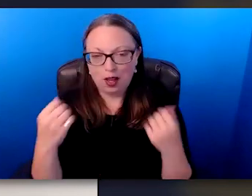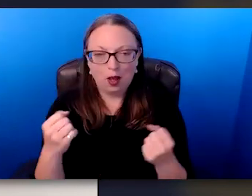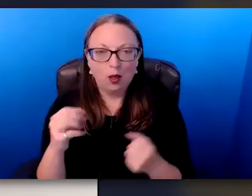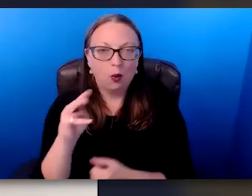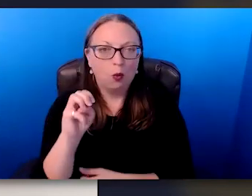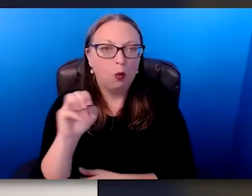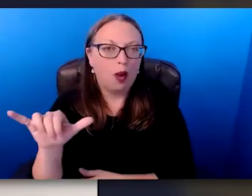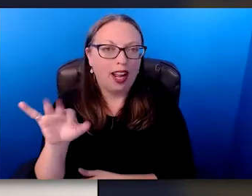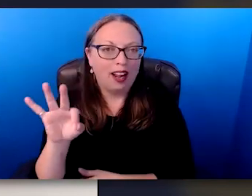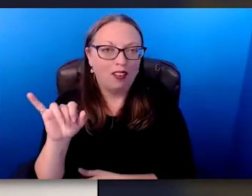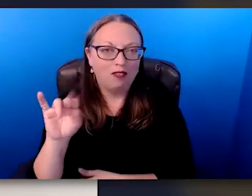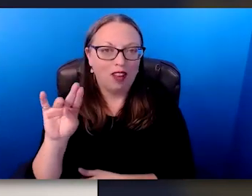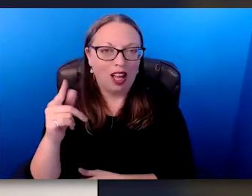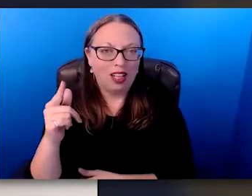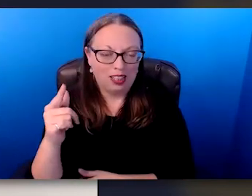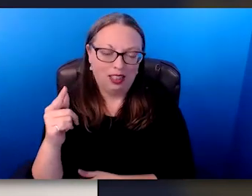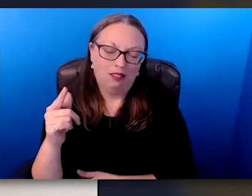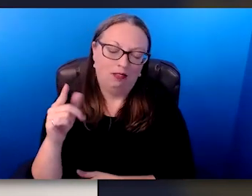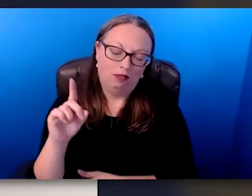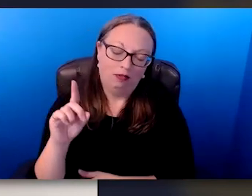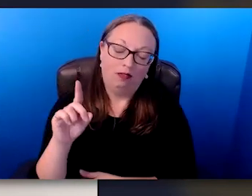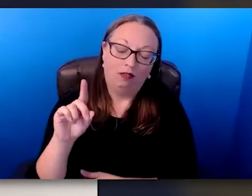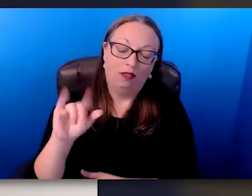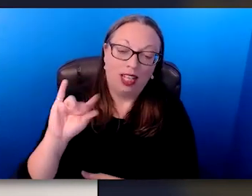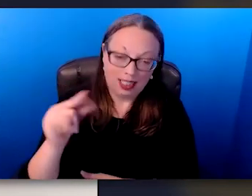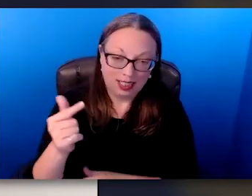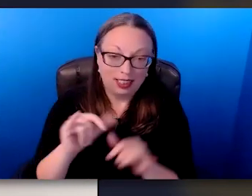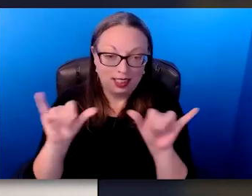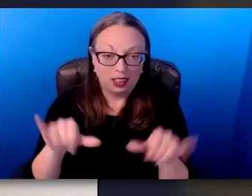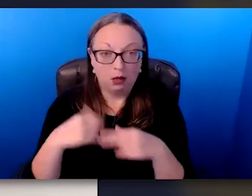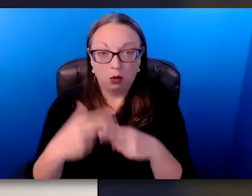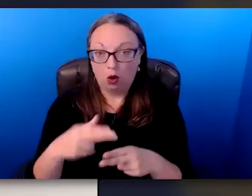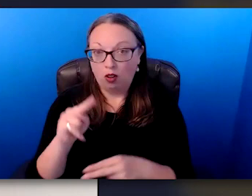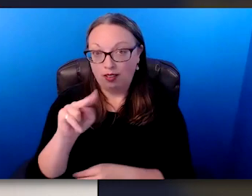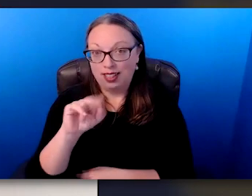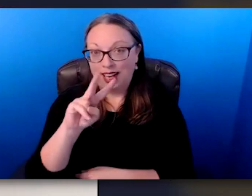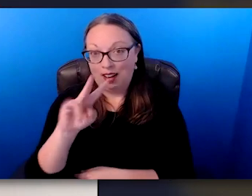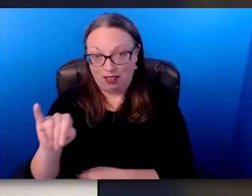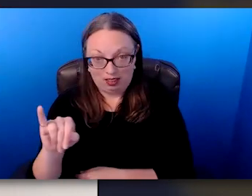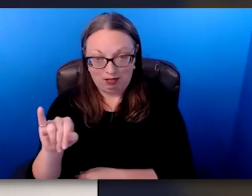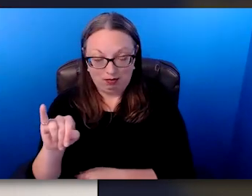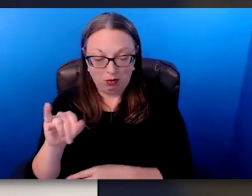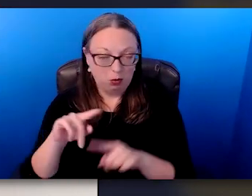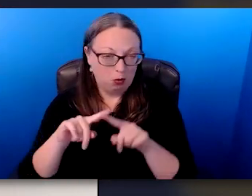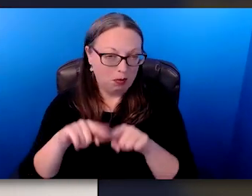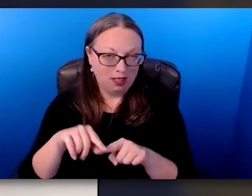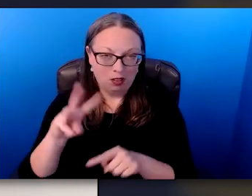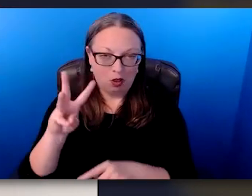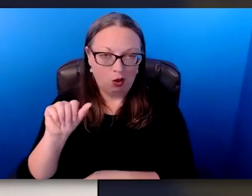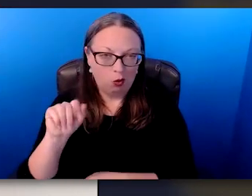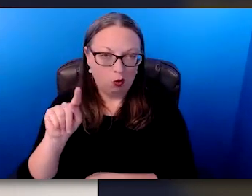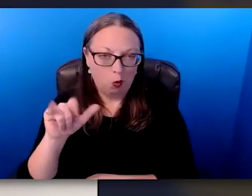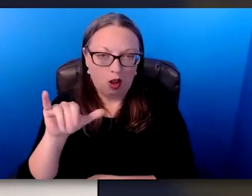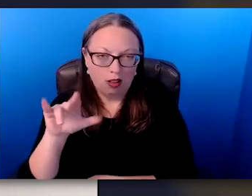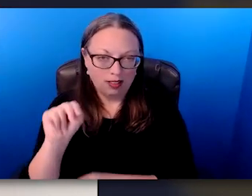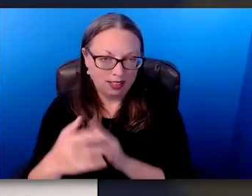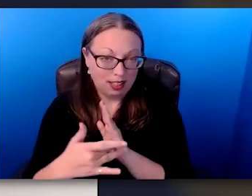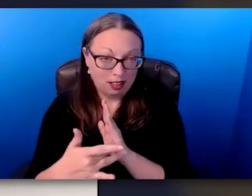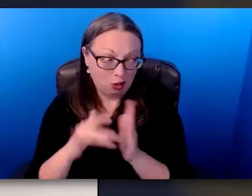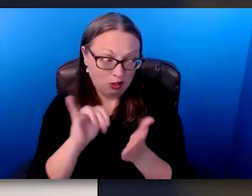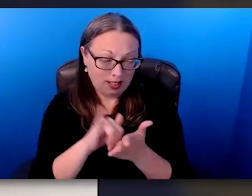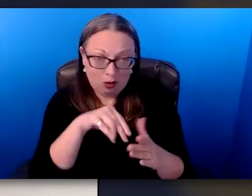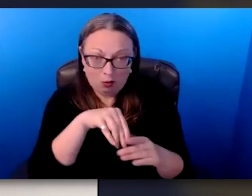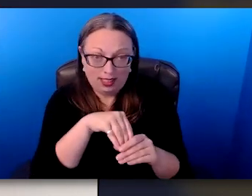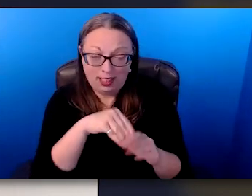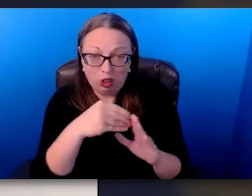which is based on IBM Watson technology. And we've had that for a number of years. And that was in student services, right?